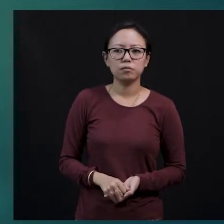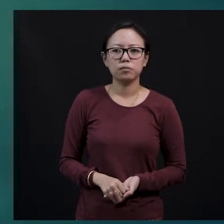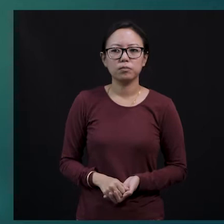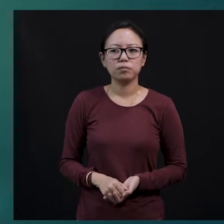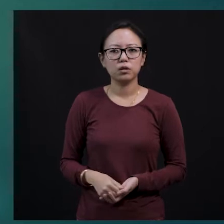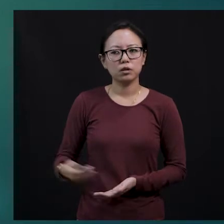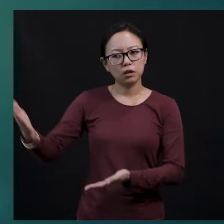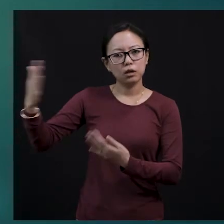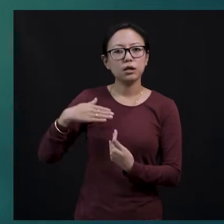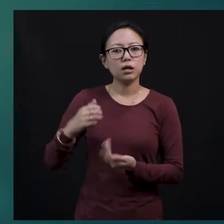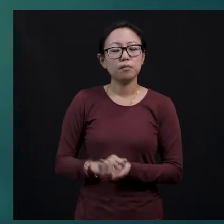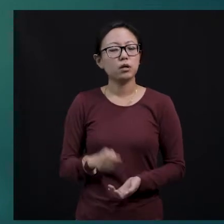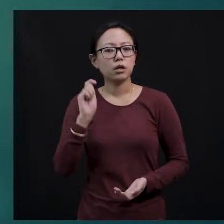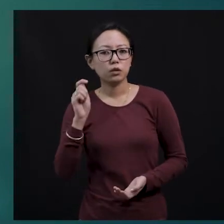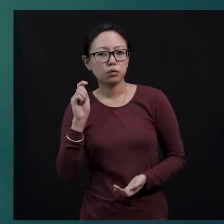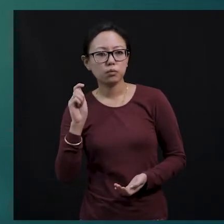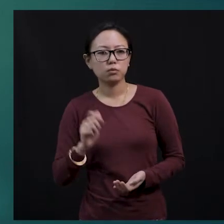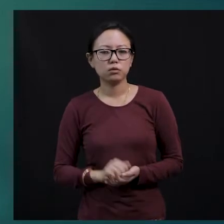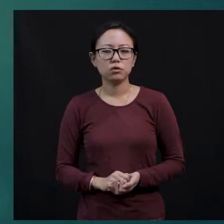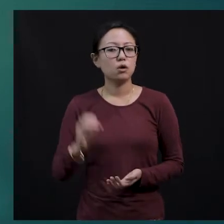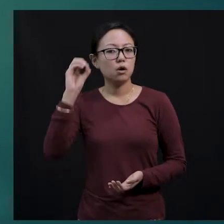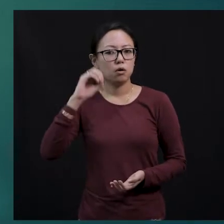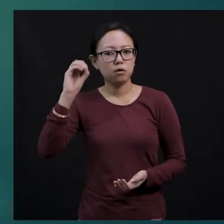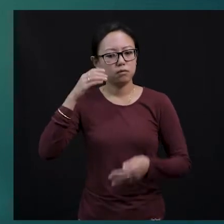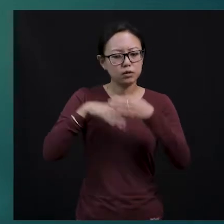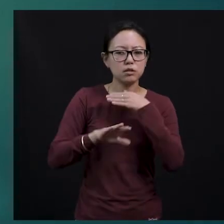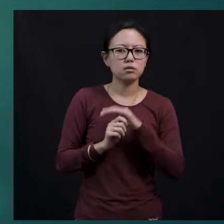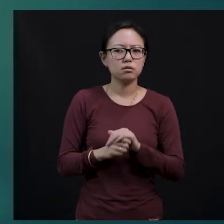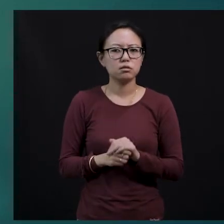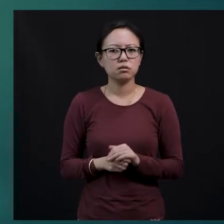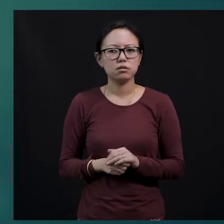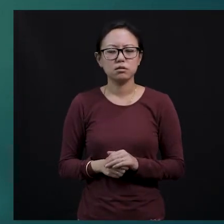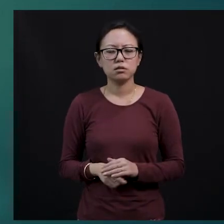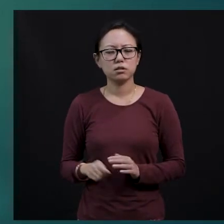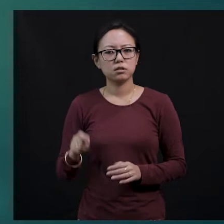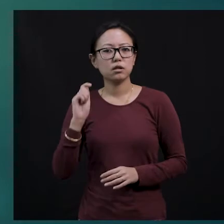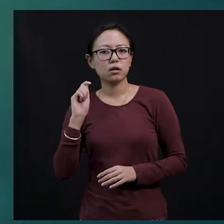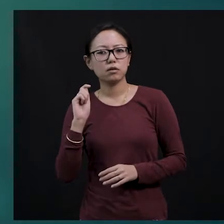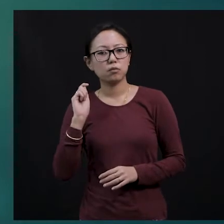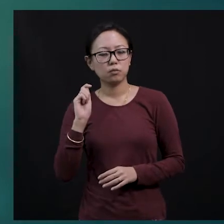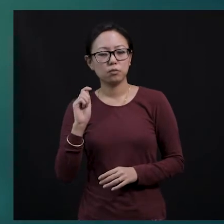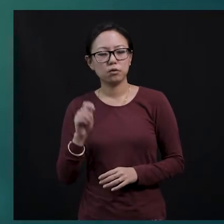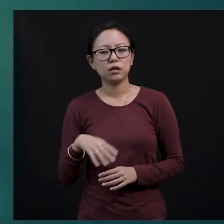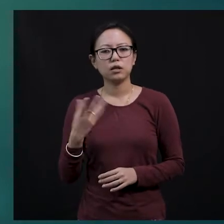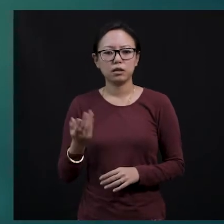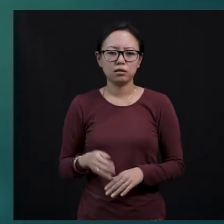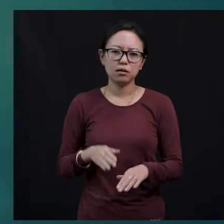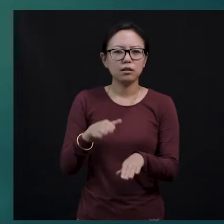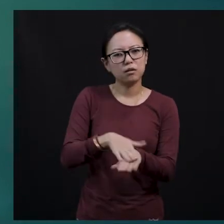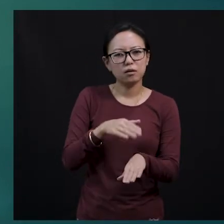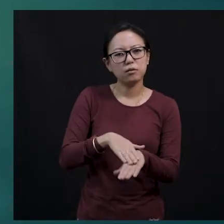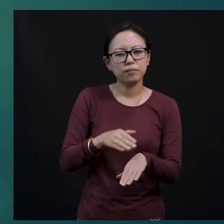the empire. They also wanted them to be kind of a servant to them by learning this language.